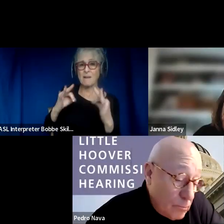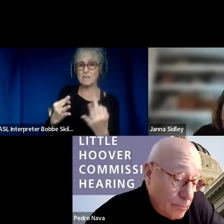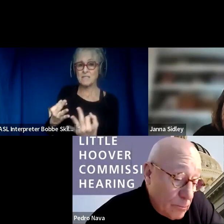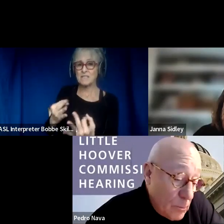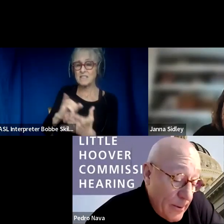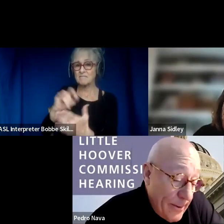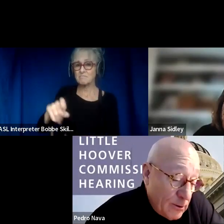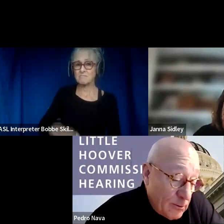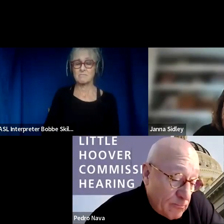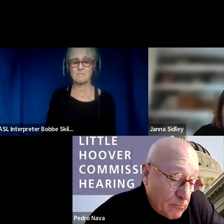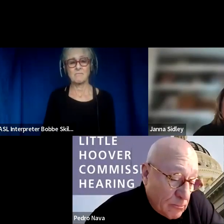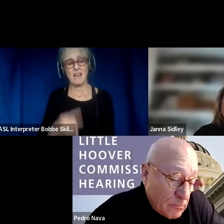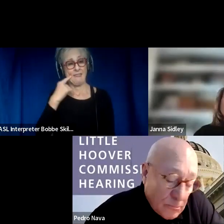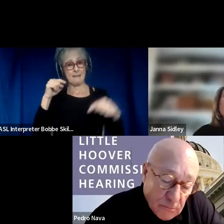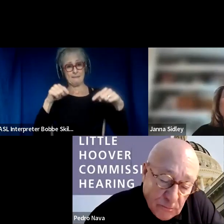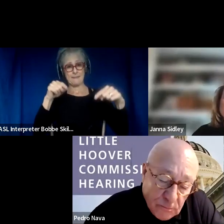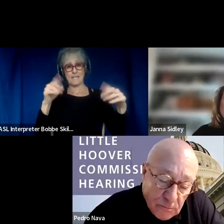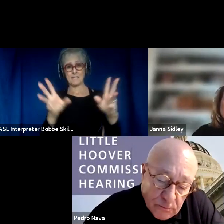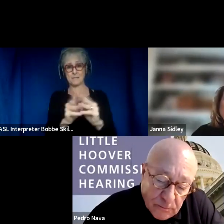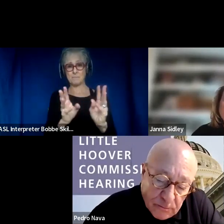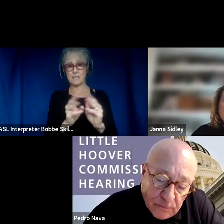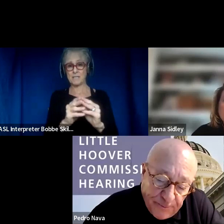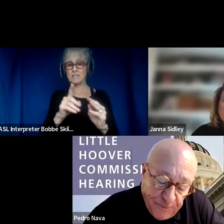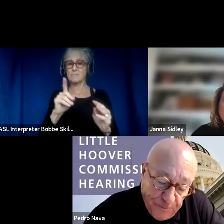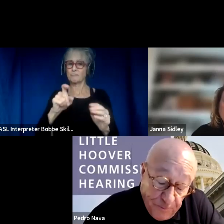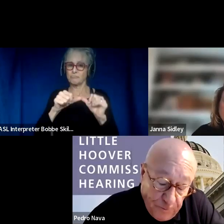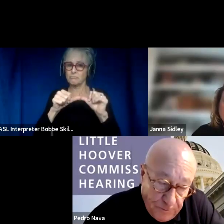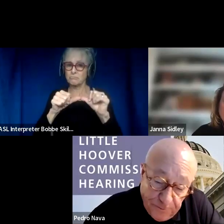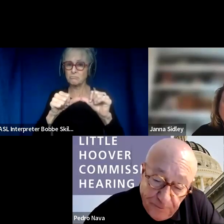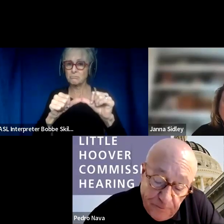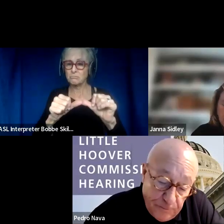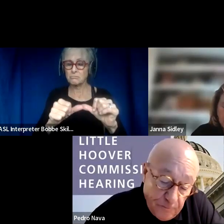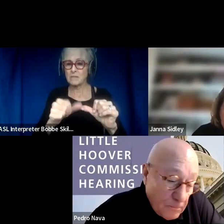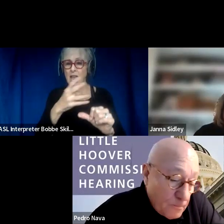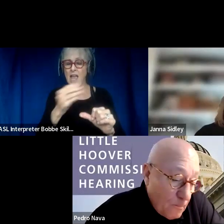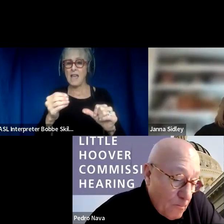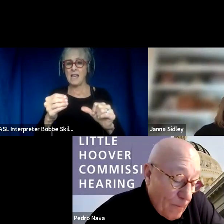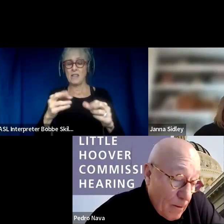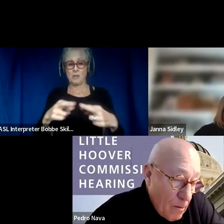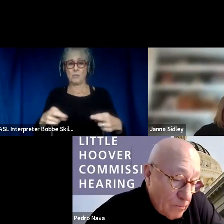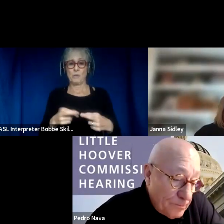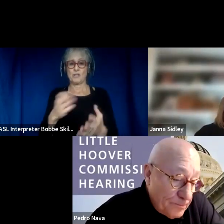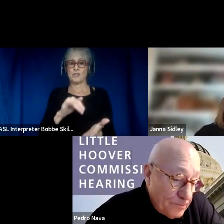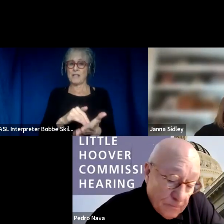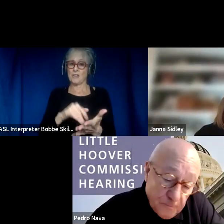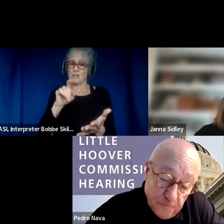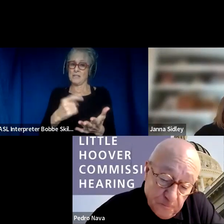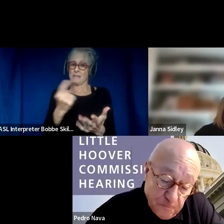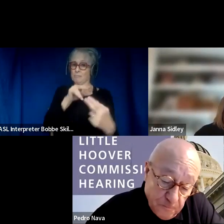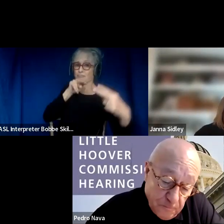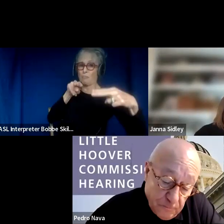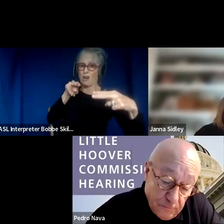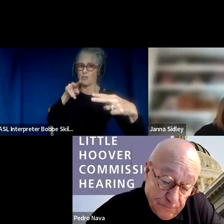And I think these meetings need to be continued, and they need to be, regional center needs to be monitored and